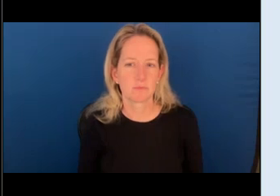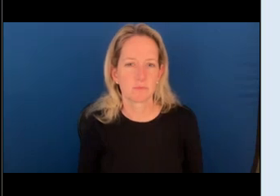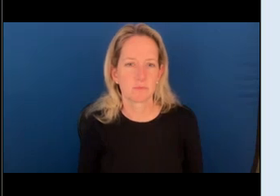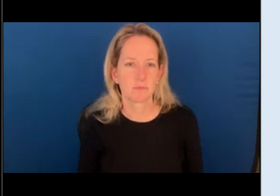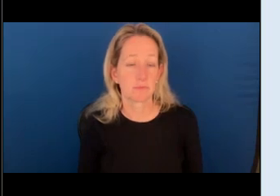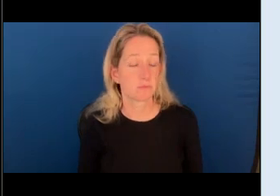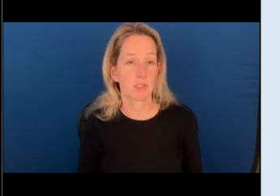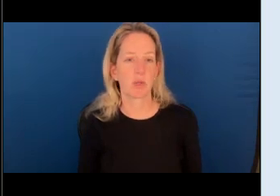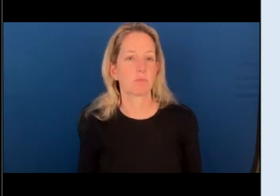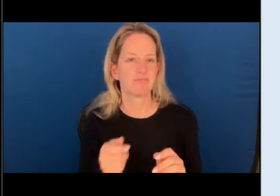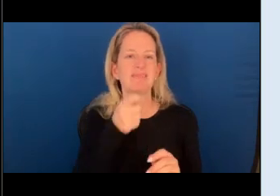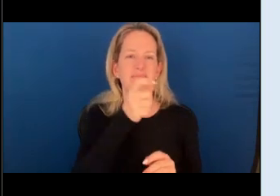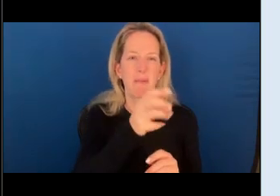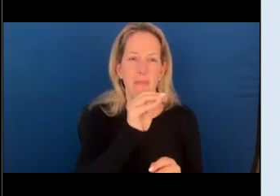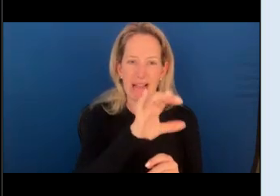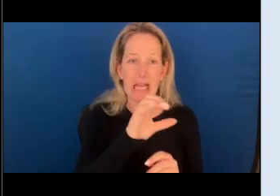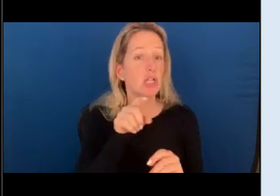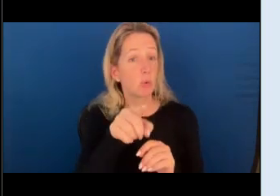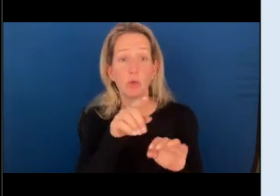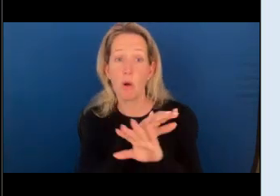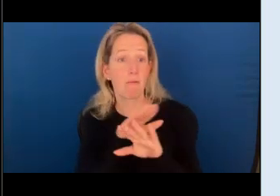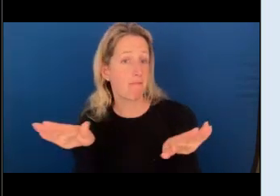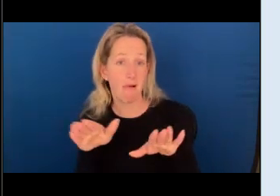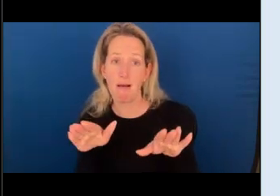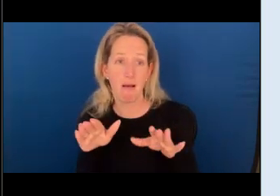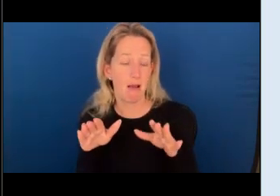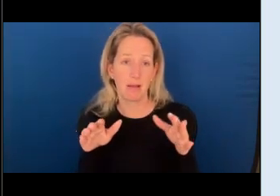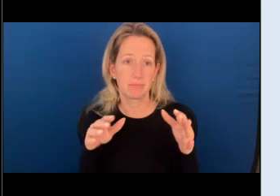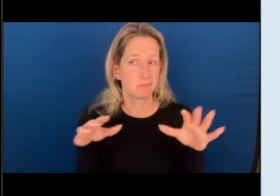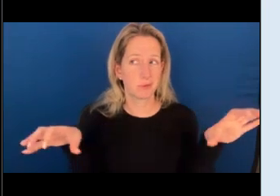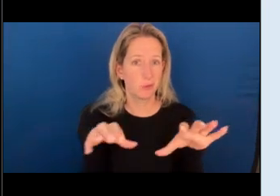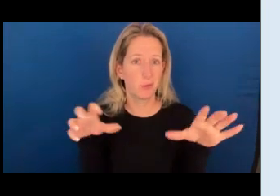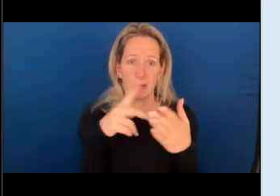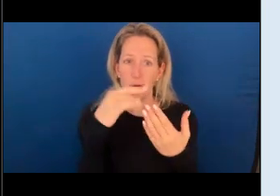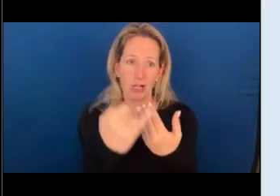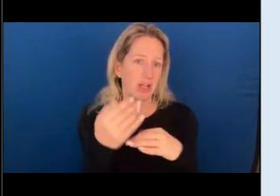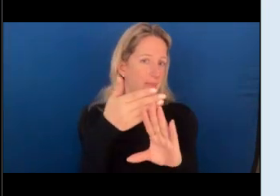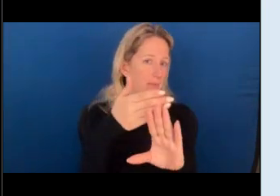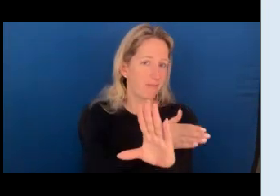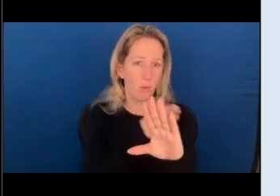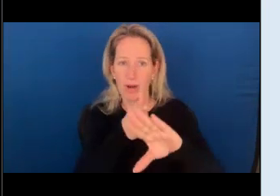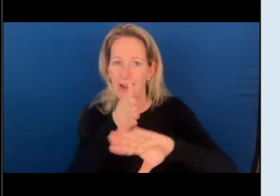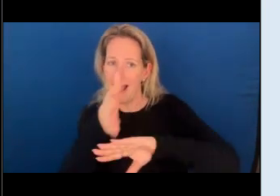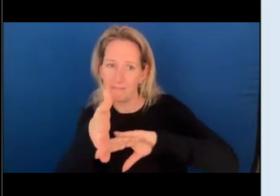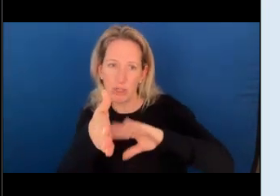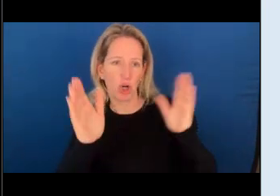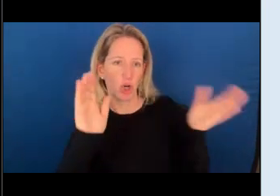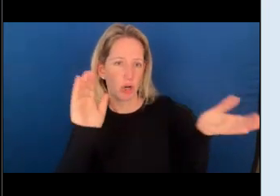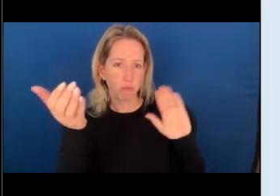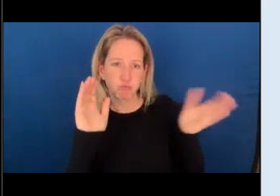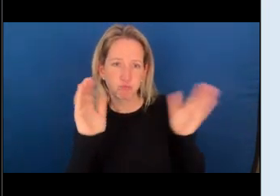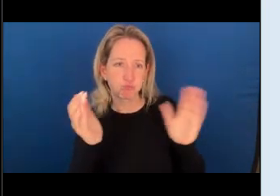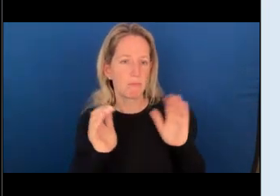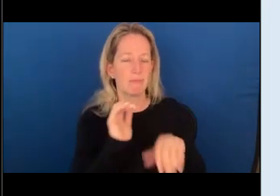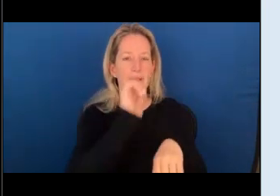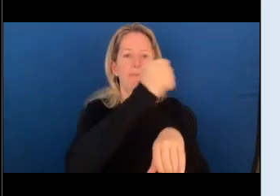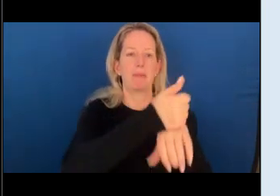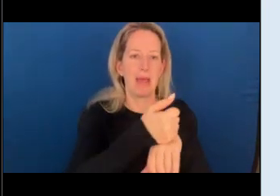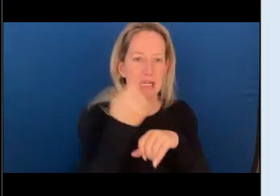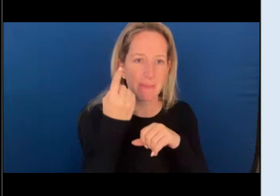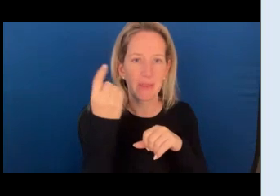So you're not actually doing some kind of before or after project where you've implemented some sort of whatever it is, like trying to